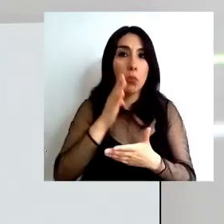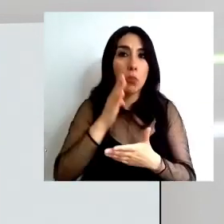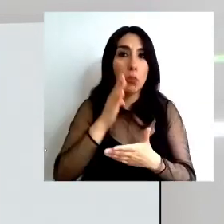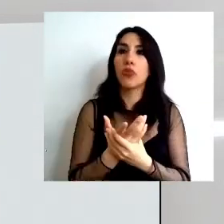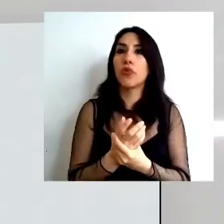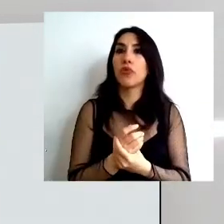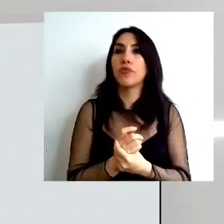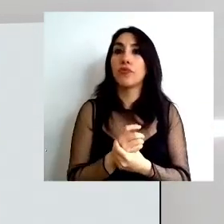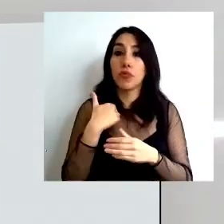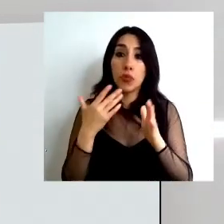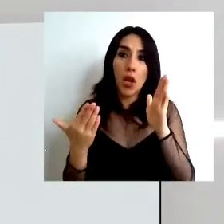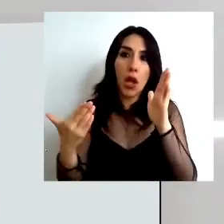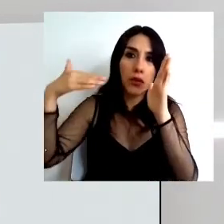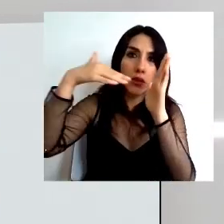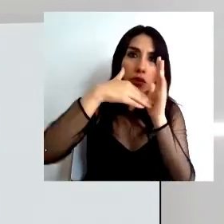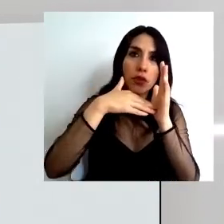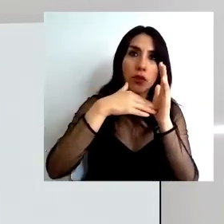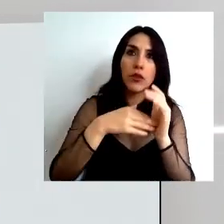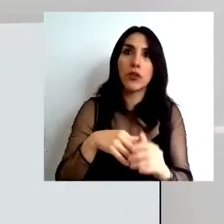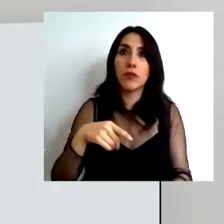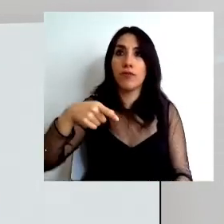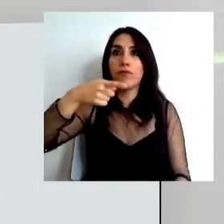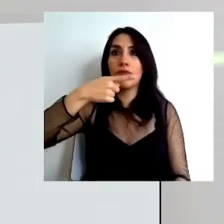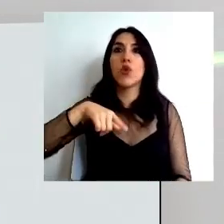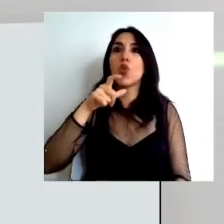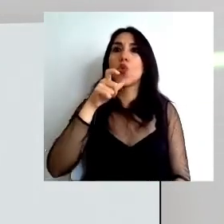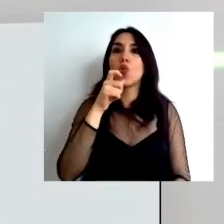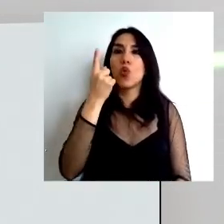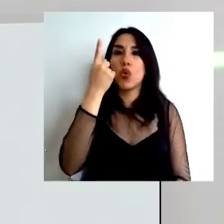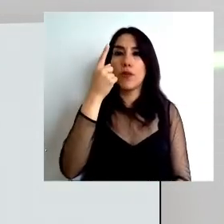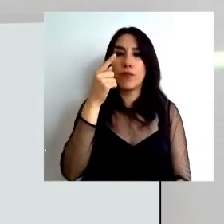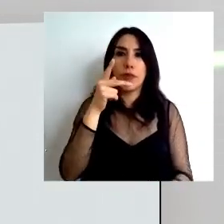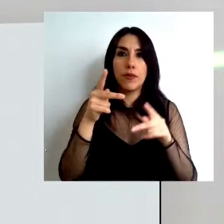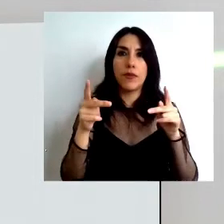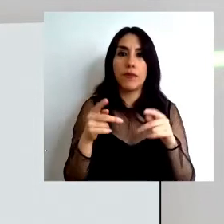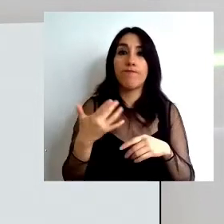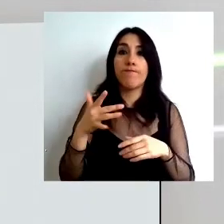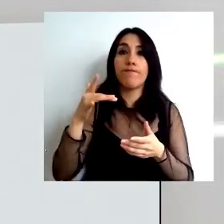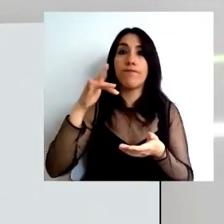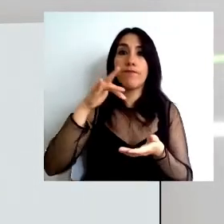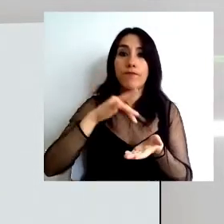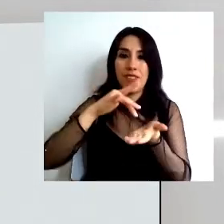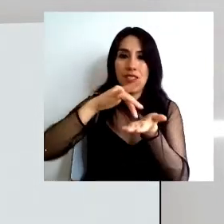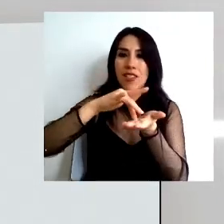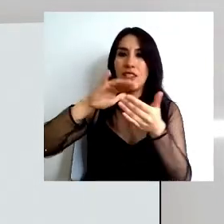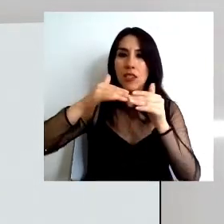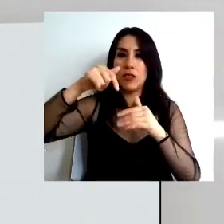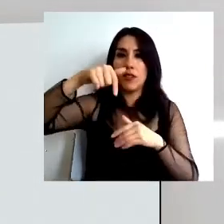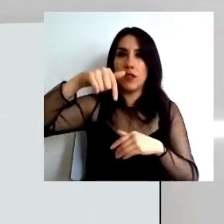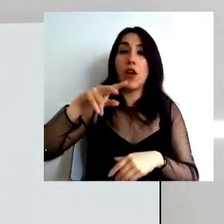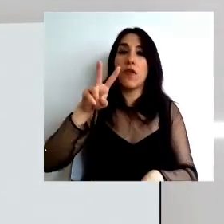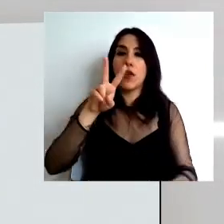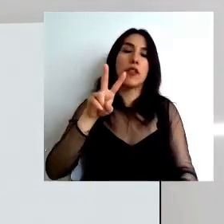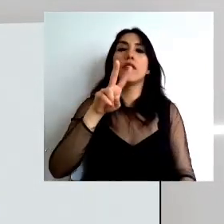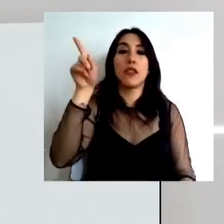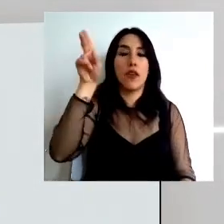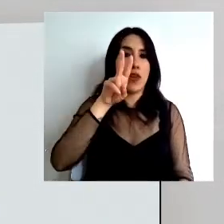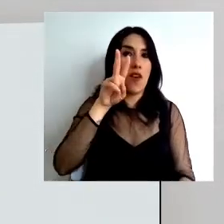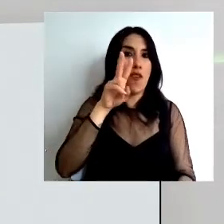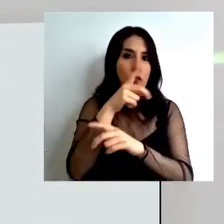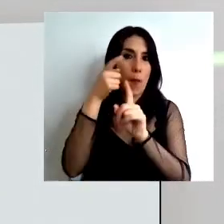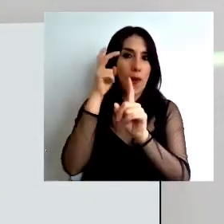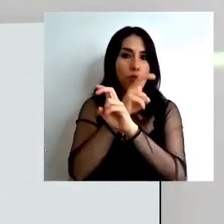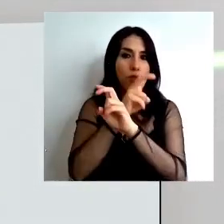town of Austria, and the city where we are located is only the capital of a province. So and the reason